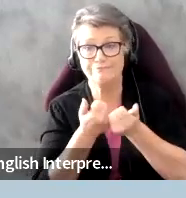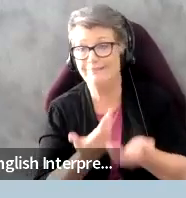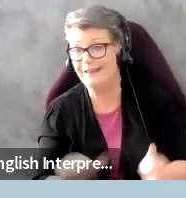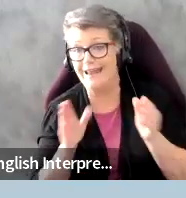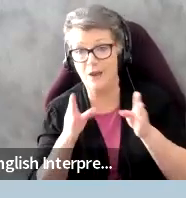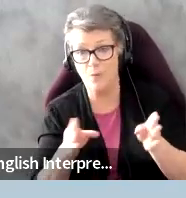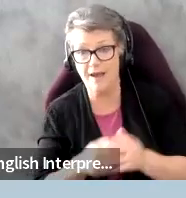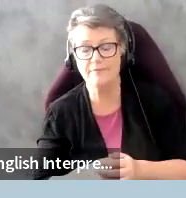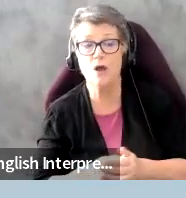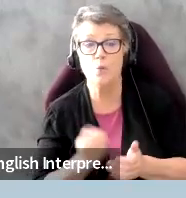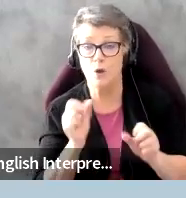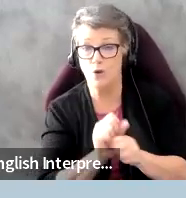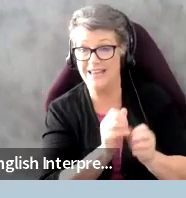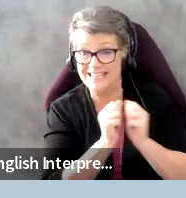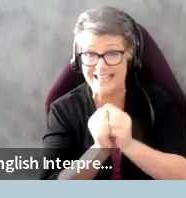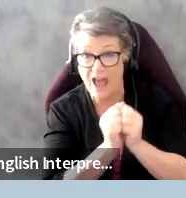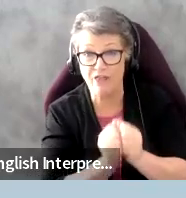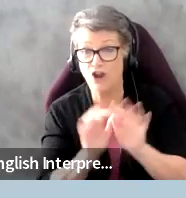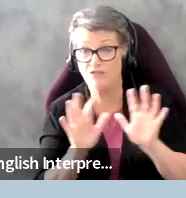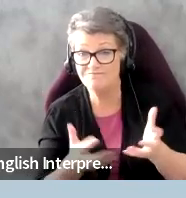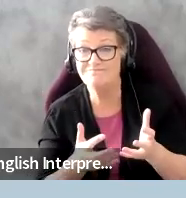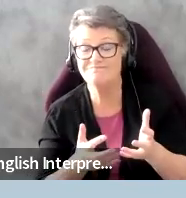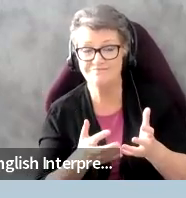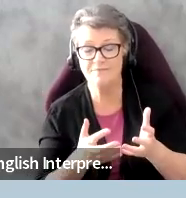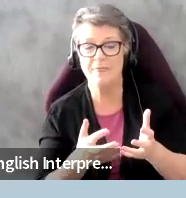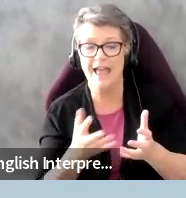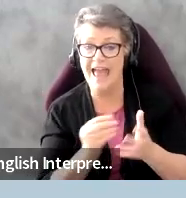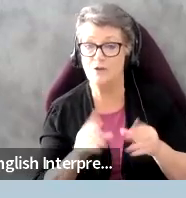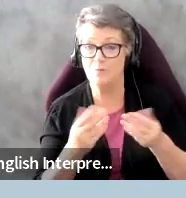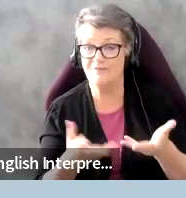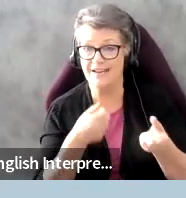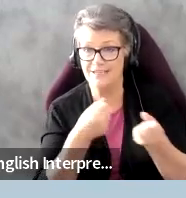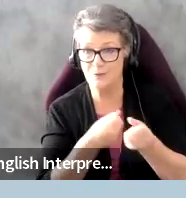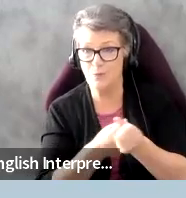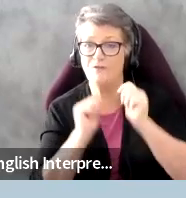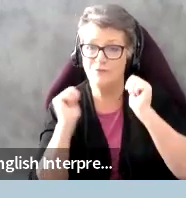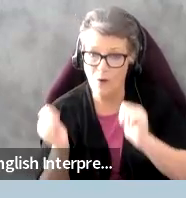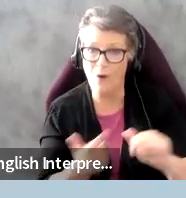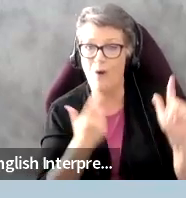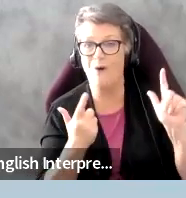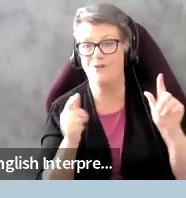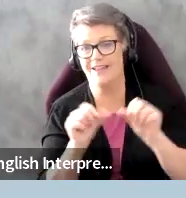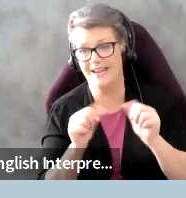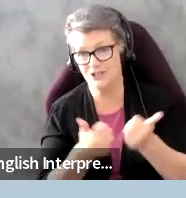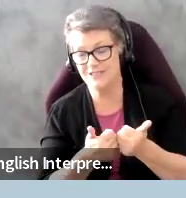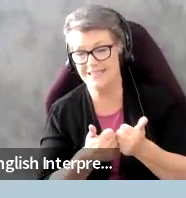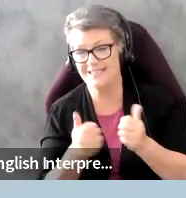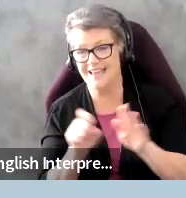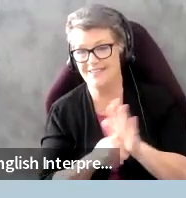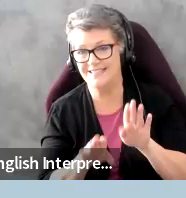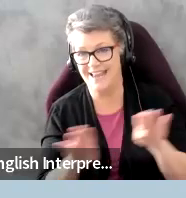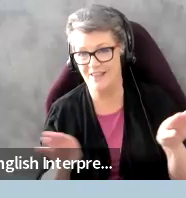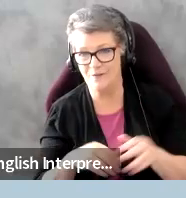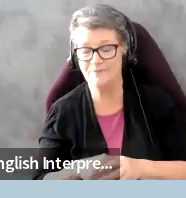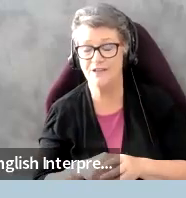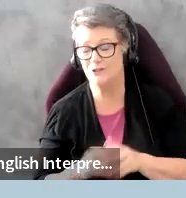we are working collaboratively and intentionally in providing support for all agencies at the statewide level. So please reach